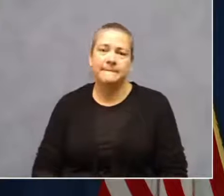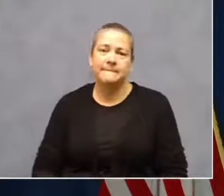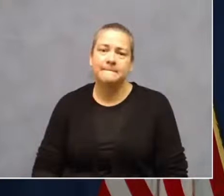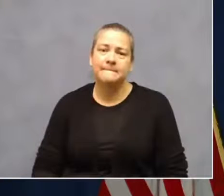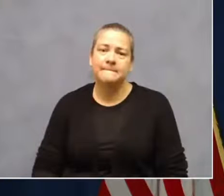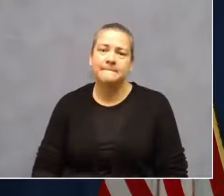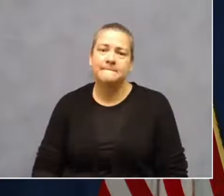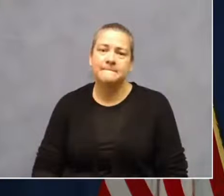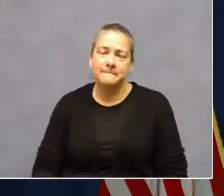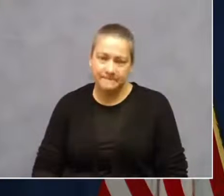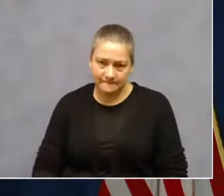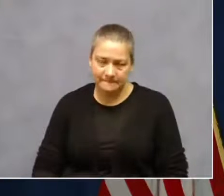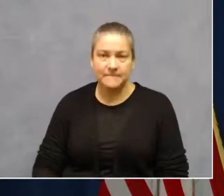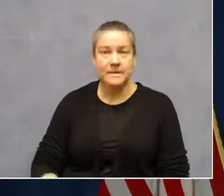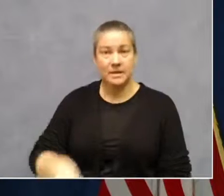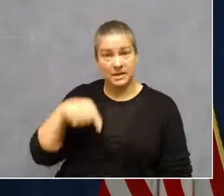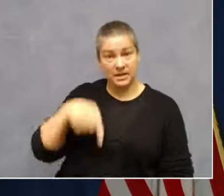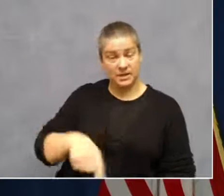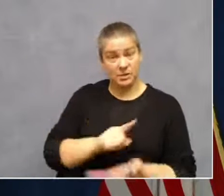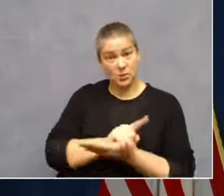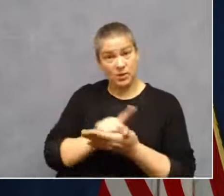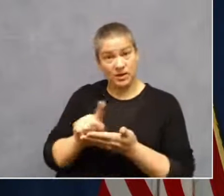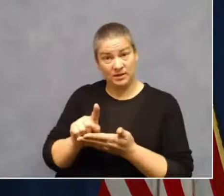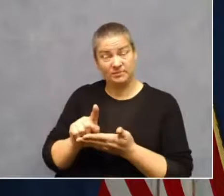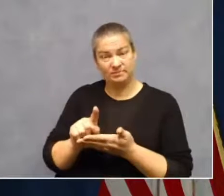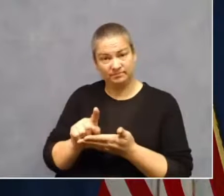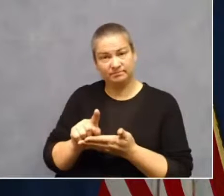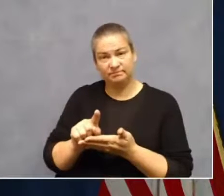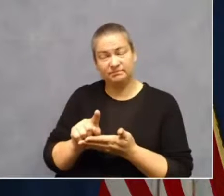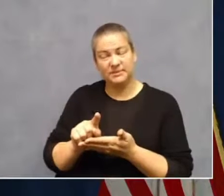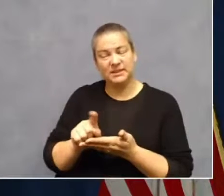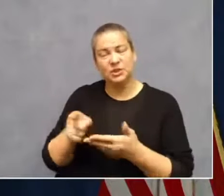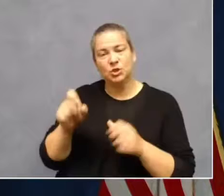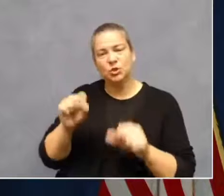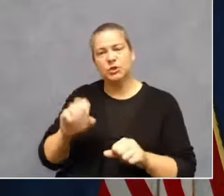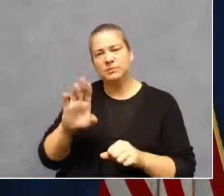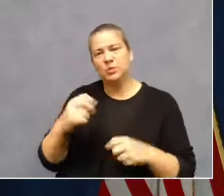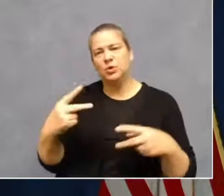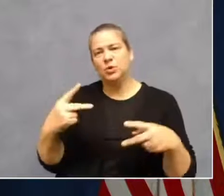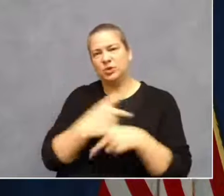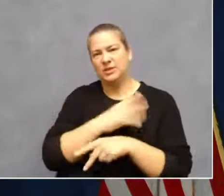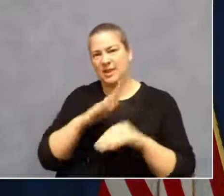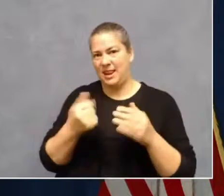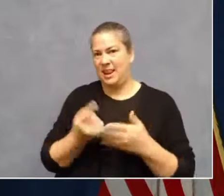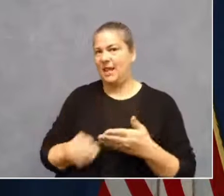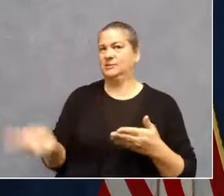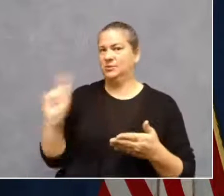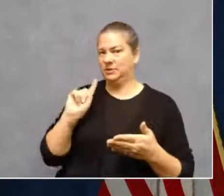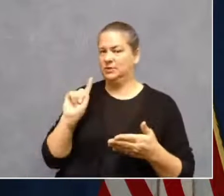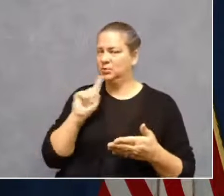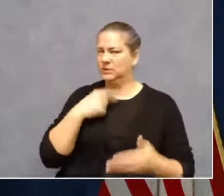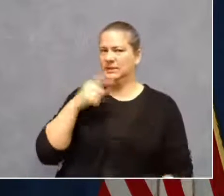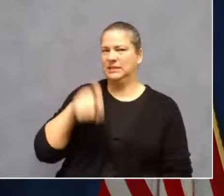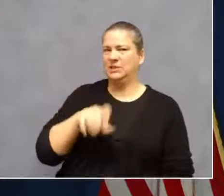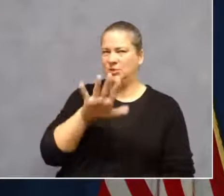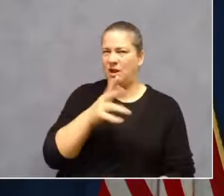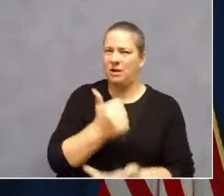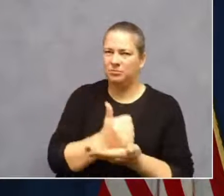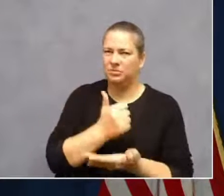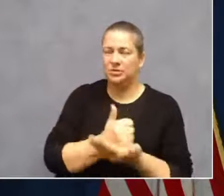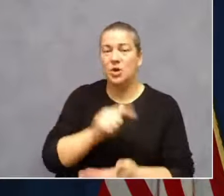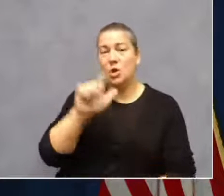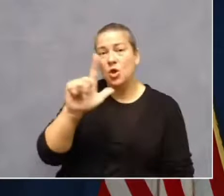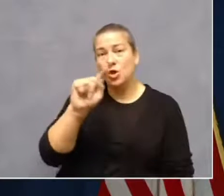This week could be even worse than last week. So we need your help. Long-term care facilities